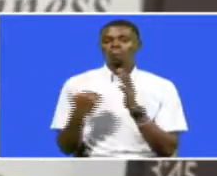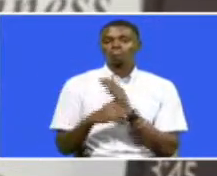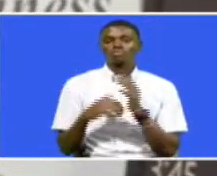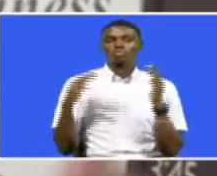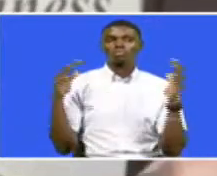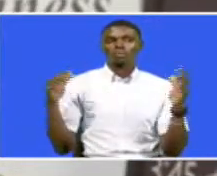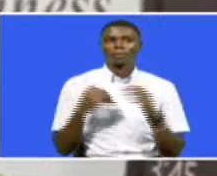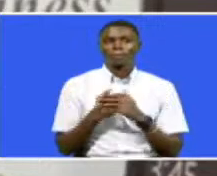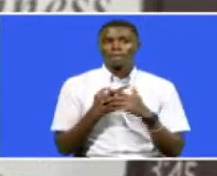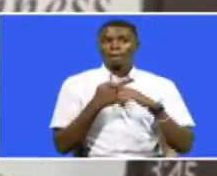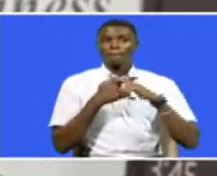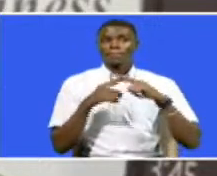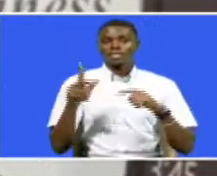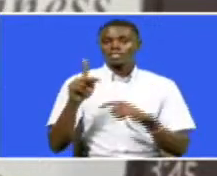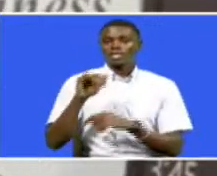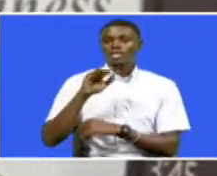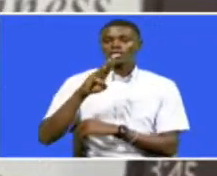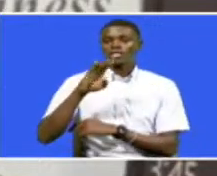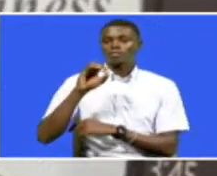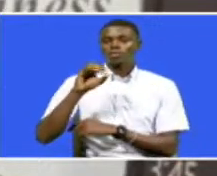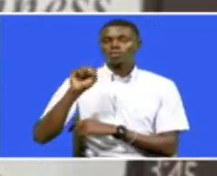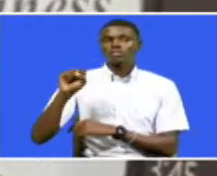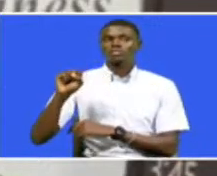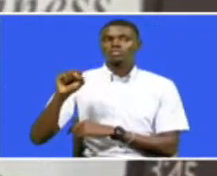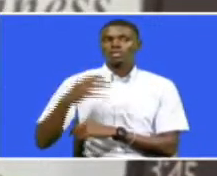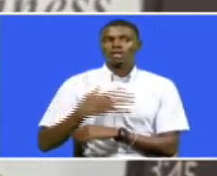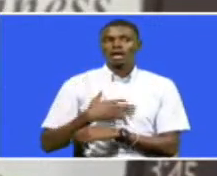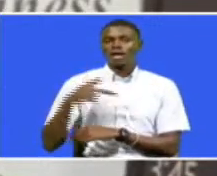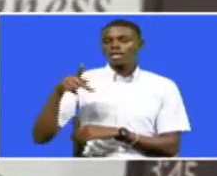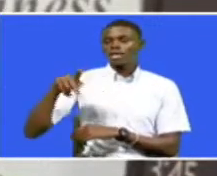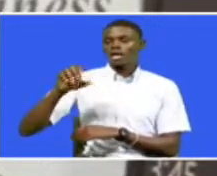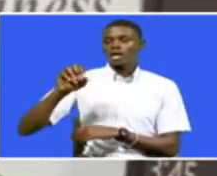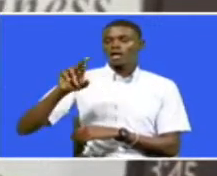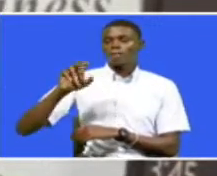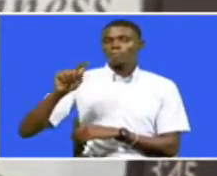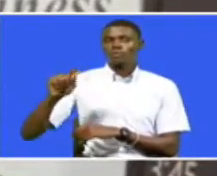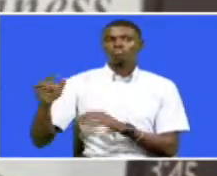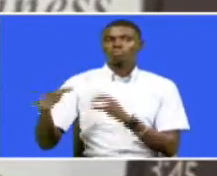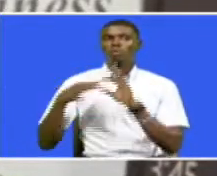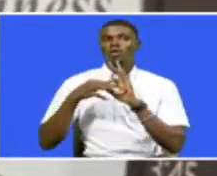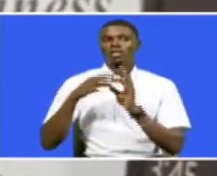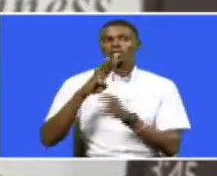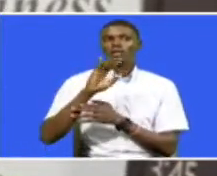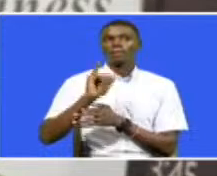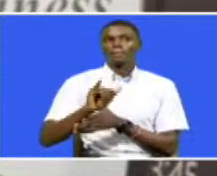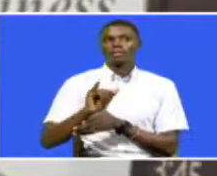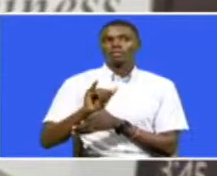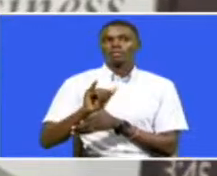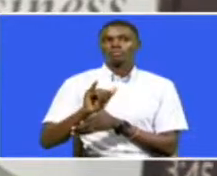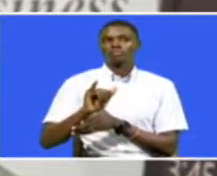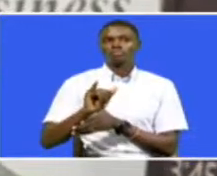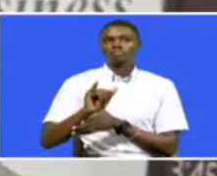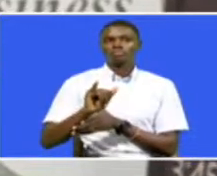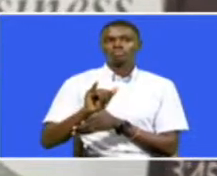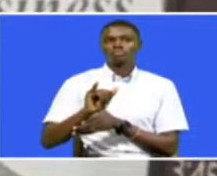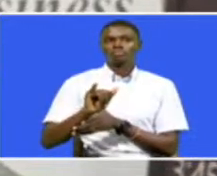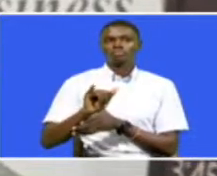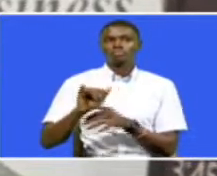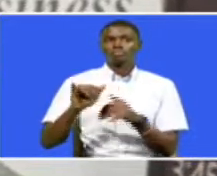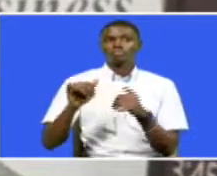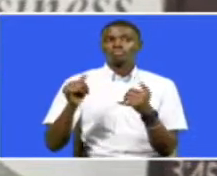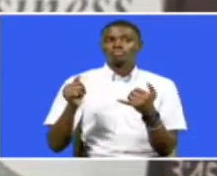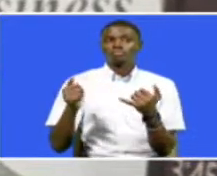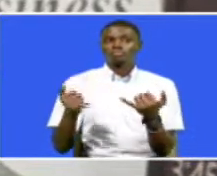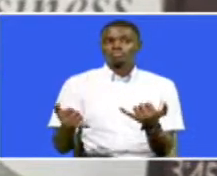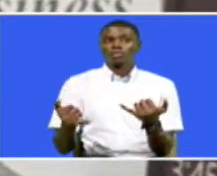problem. But Kibos and the port here is connected by rail, so now those cargoes